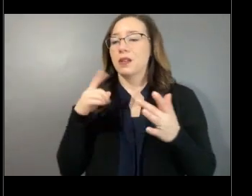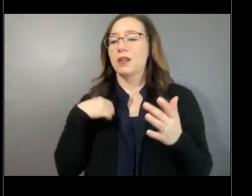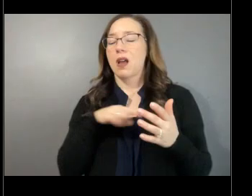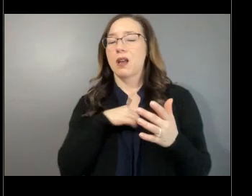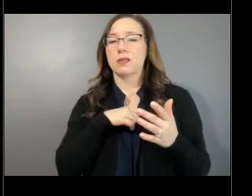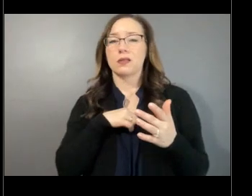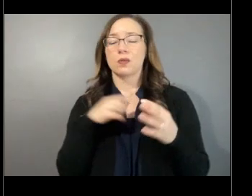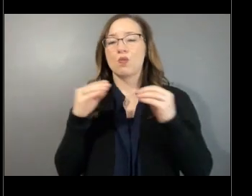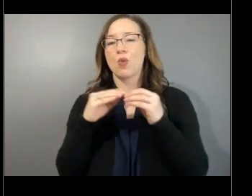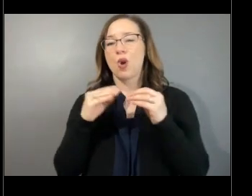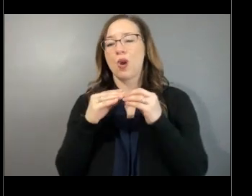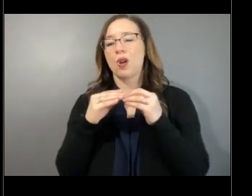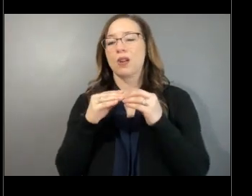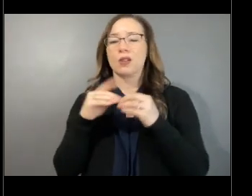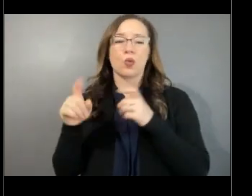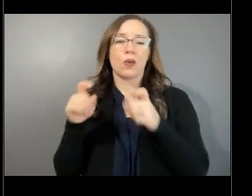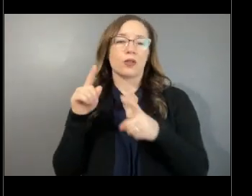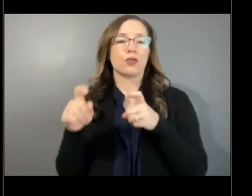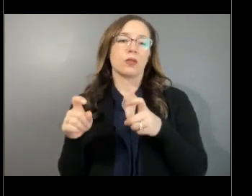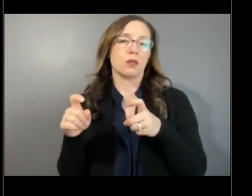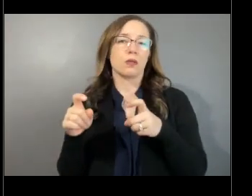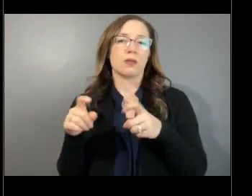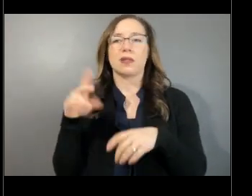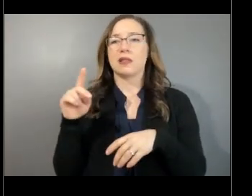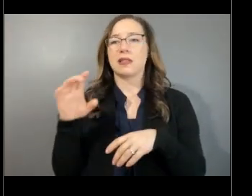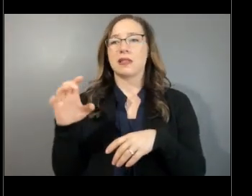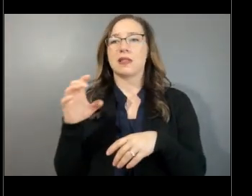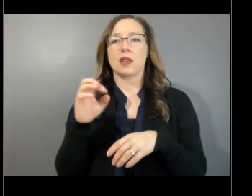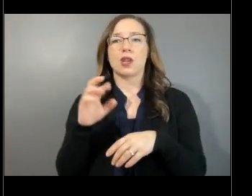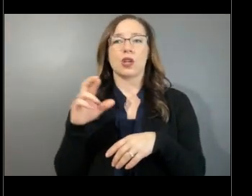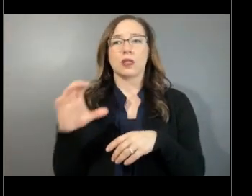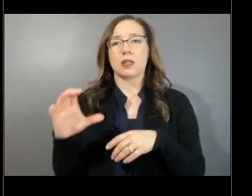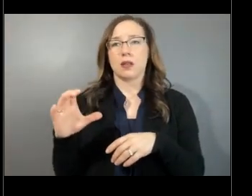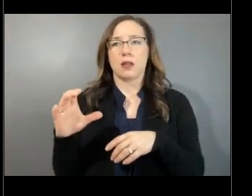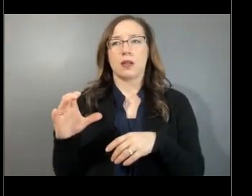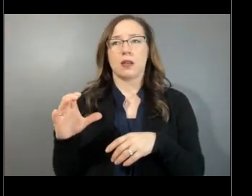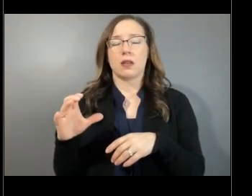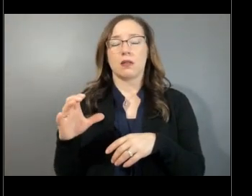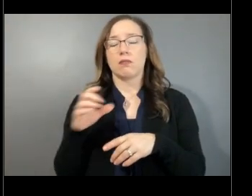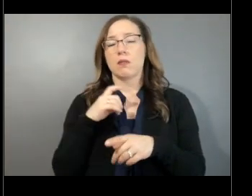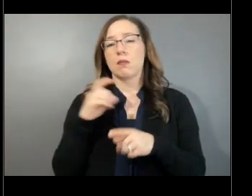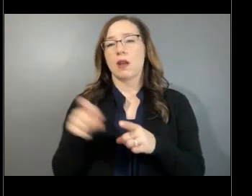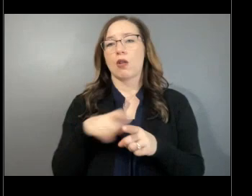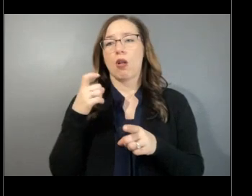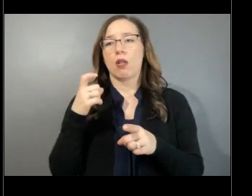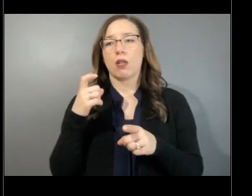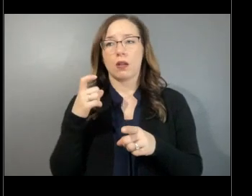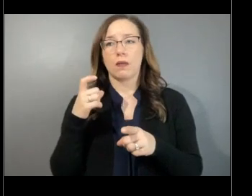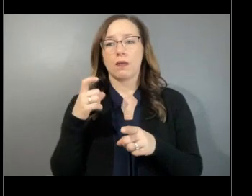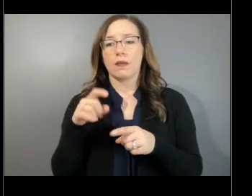further questions via the DCRC by calling